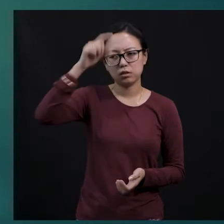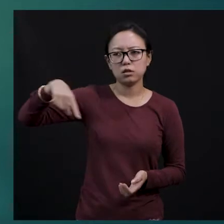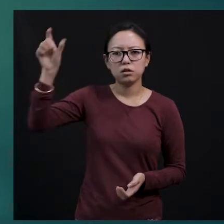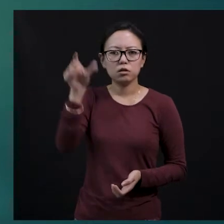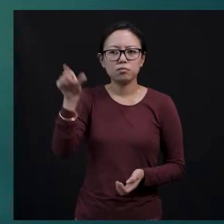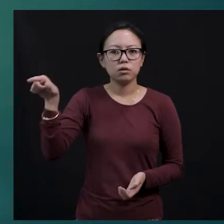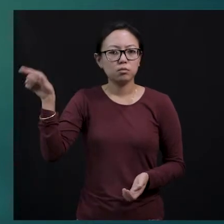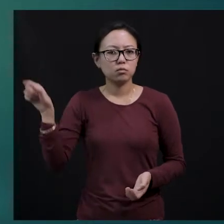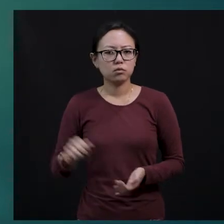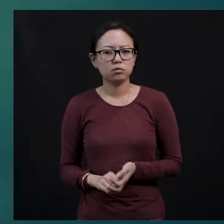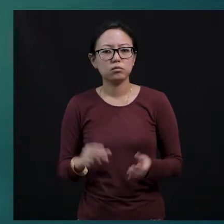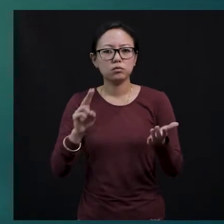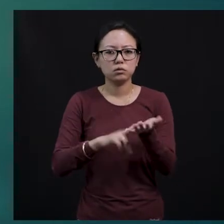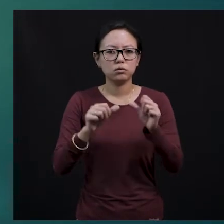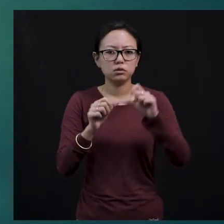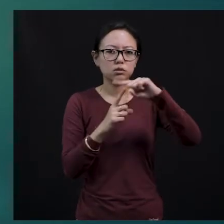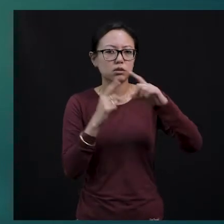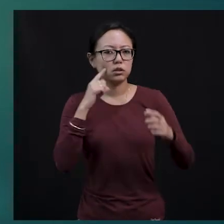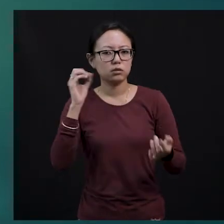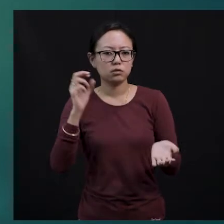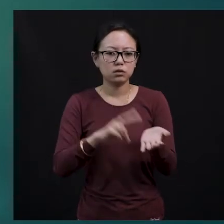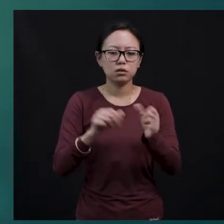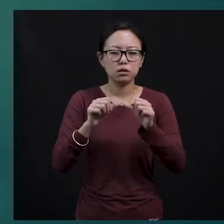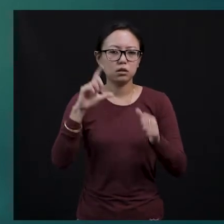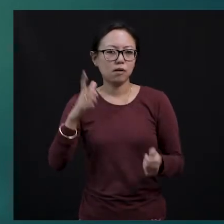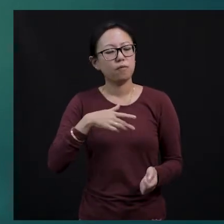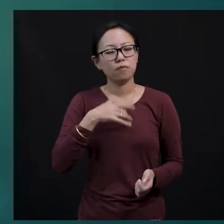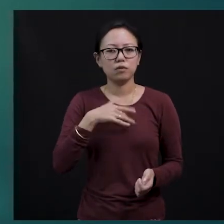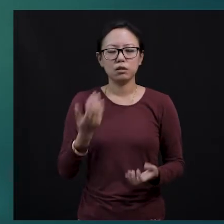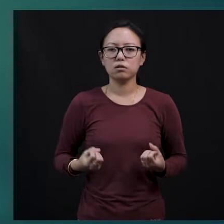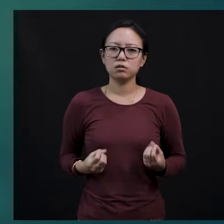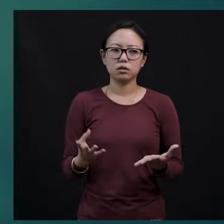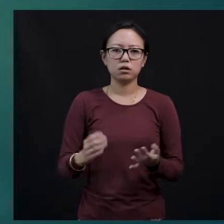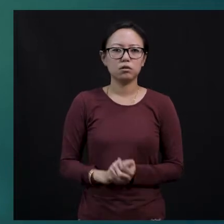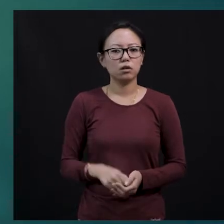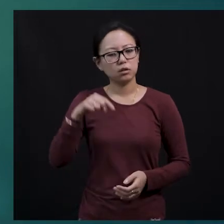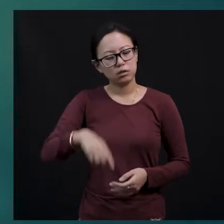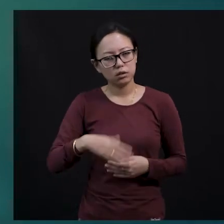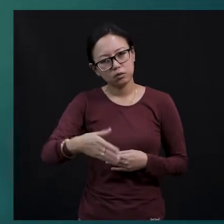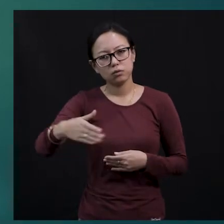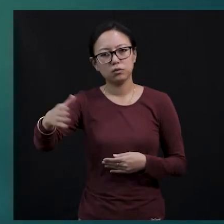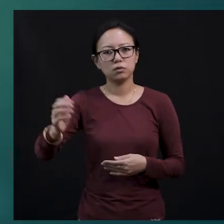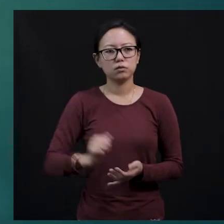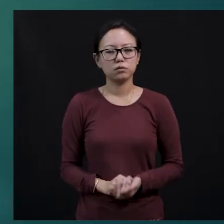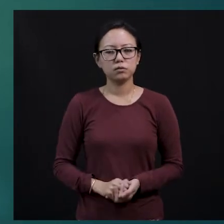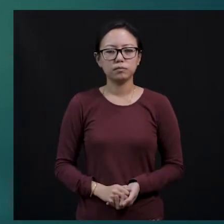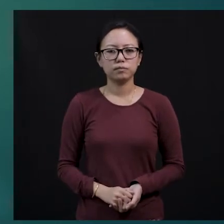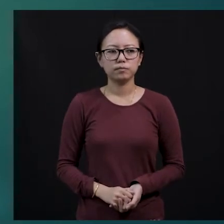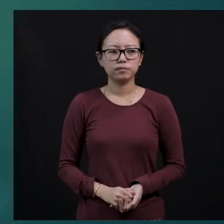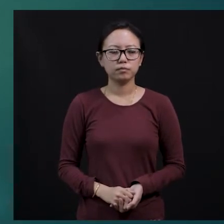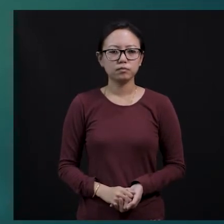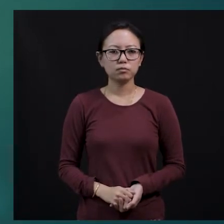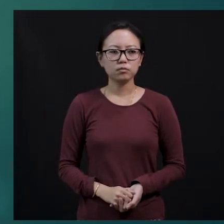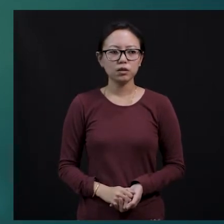of nationalism came into being. So, now we are going to continue with this chapter and we